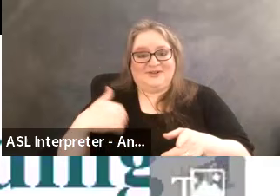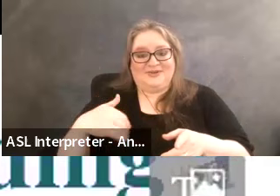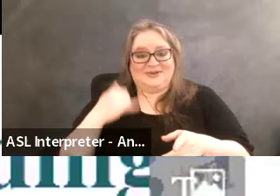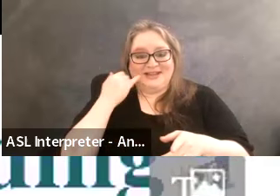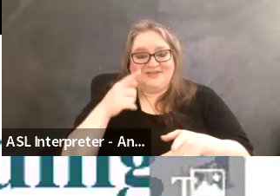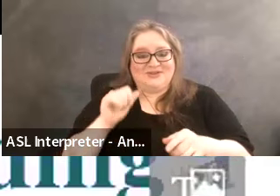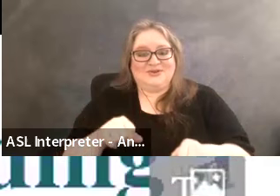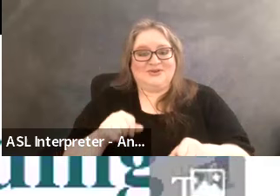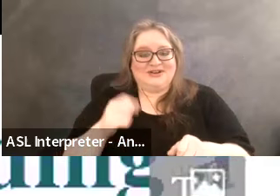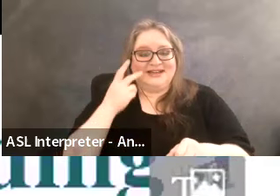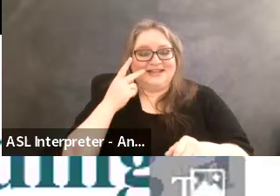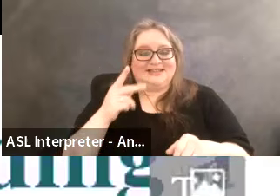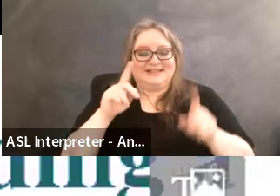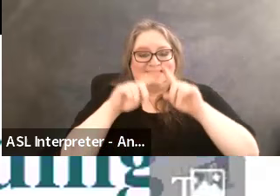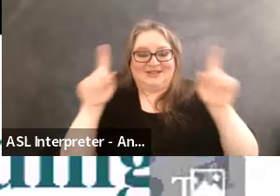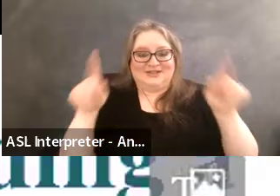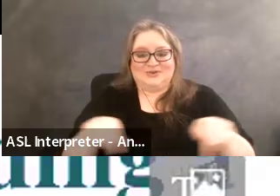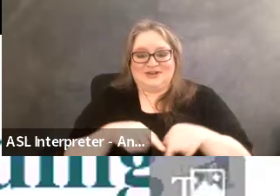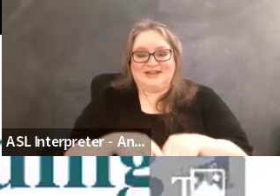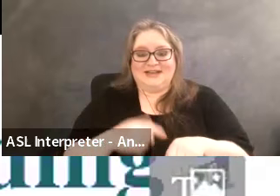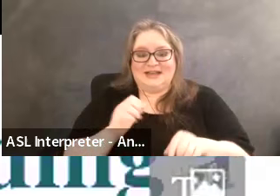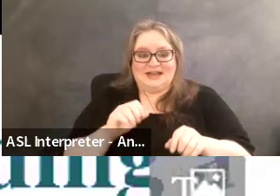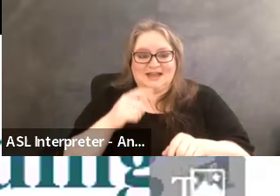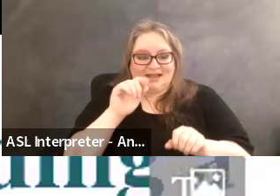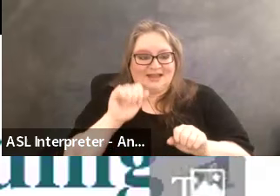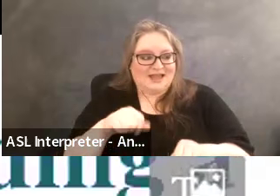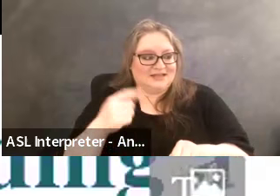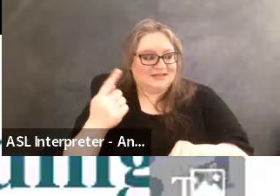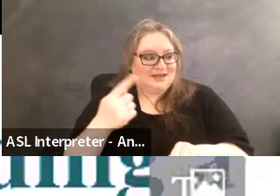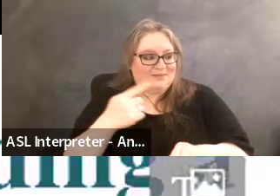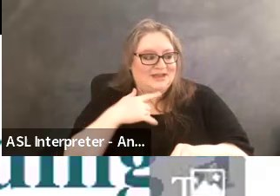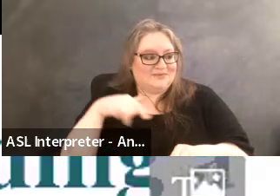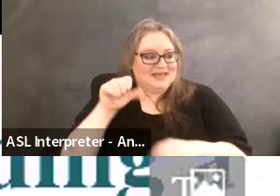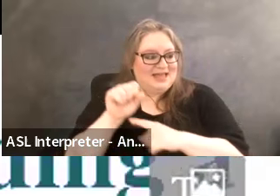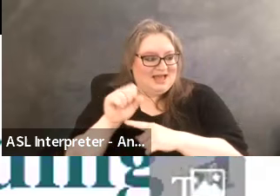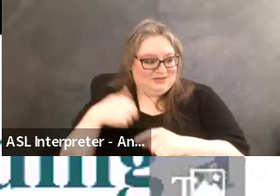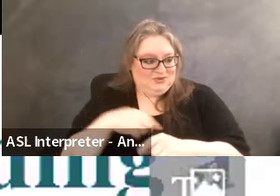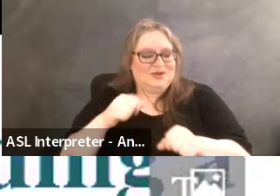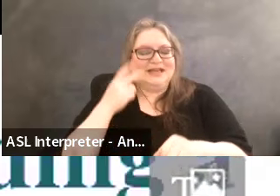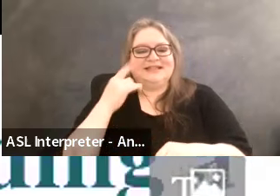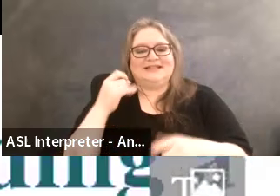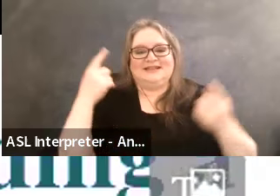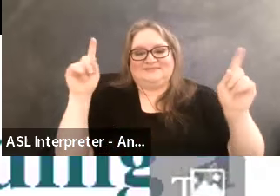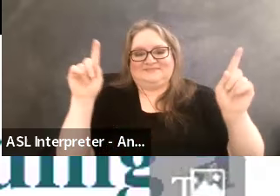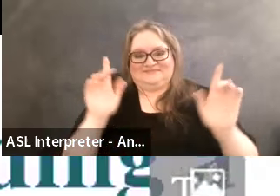able to see the screen. So can somebody give me a yes, we can see it. Thank